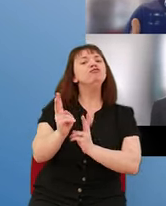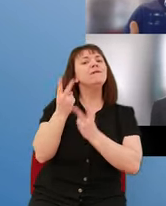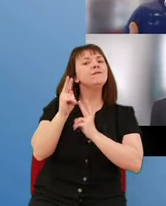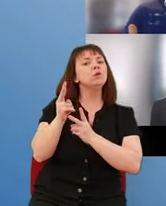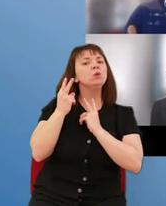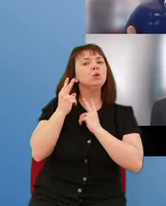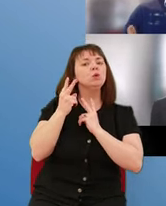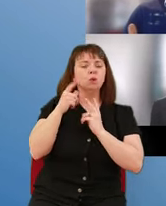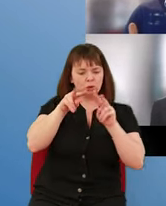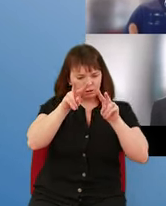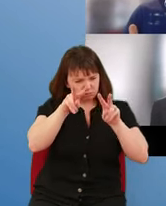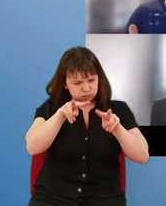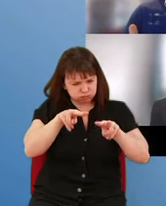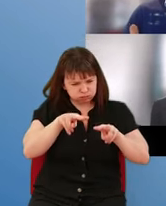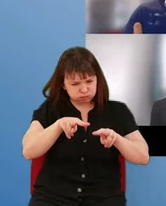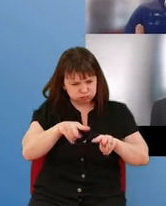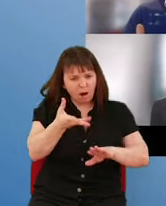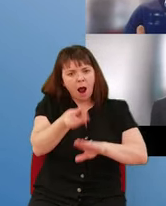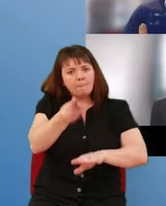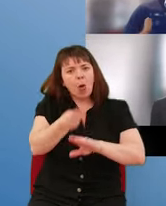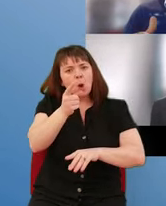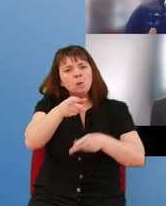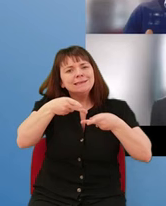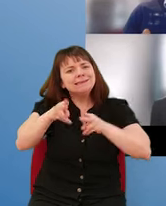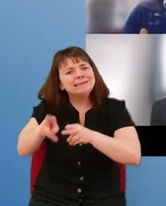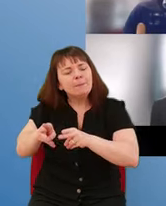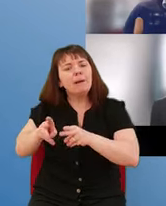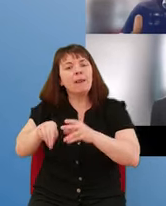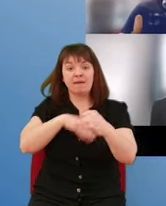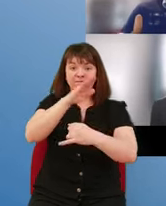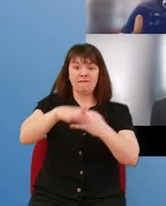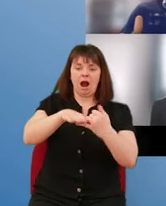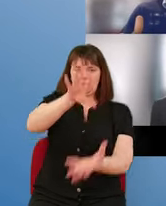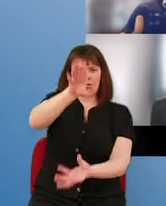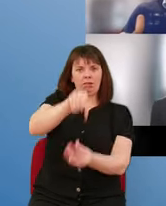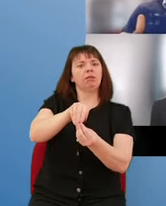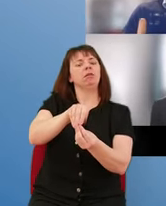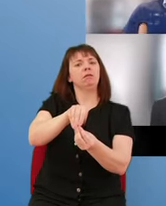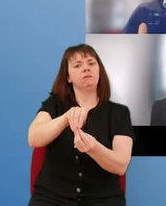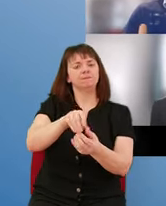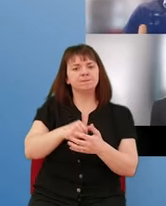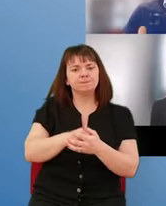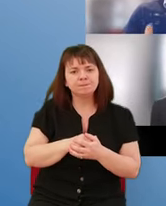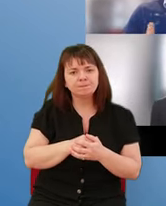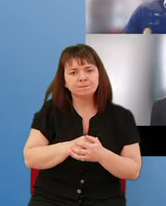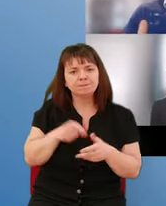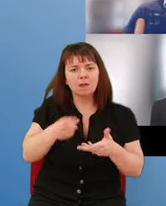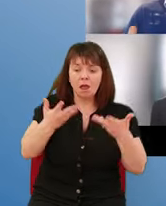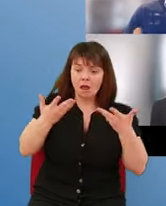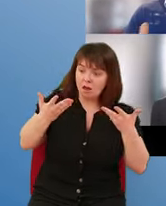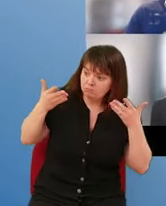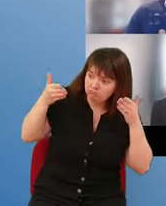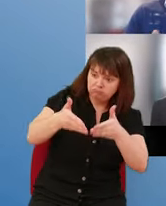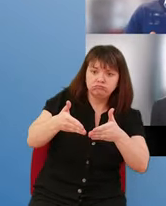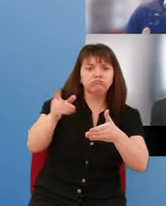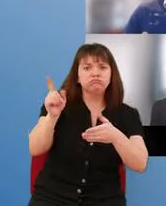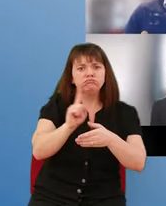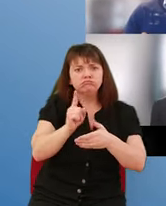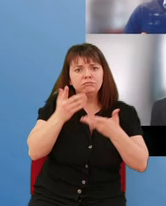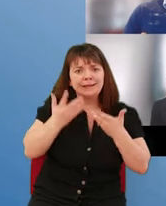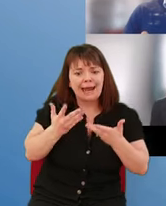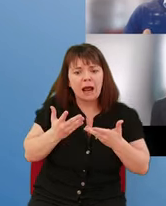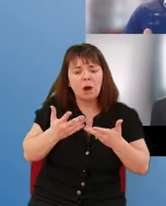The focus now is for us to now get a strong start for the Q1 to change the way we've done